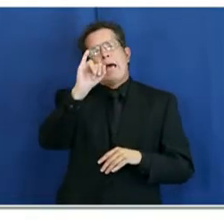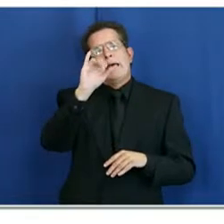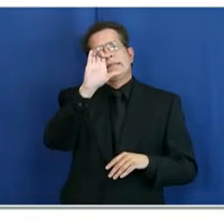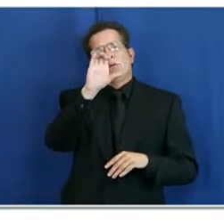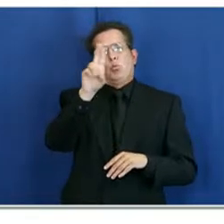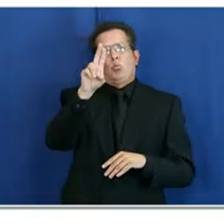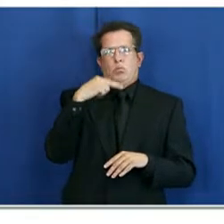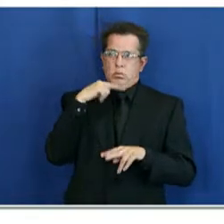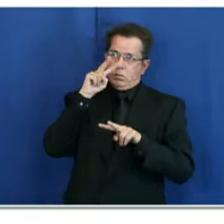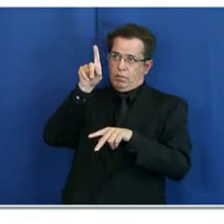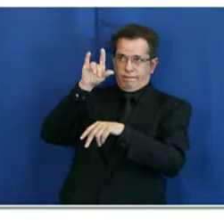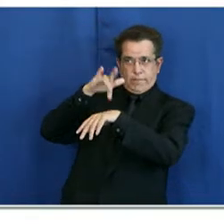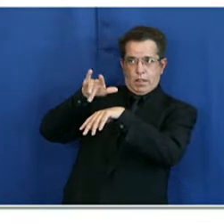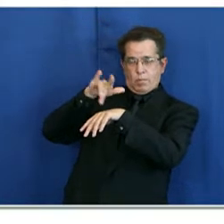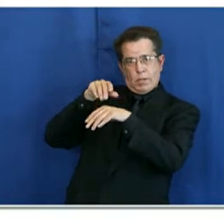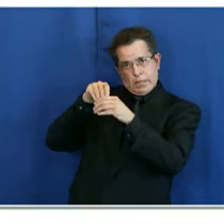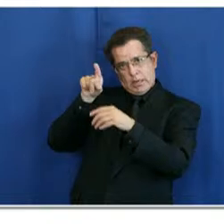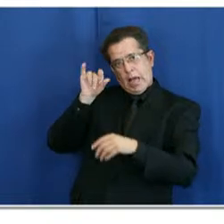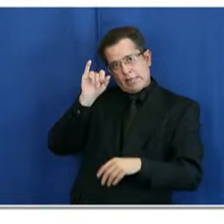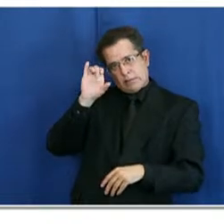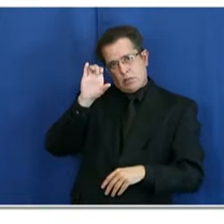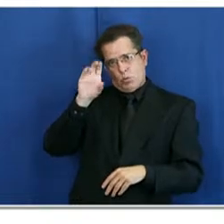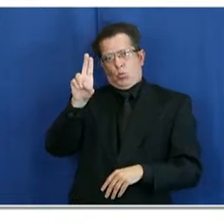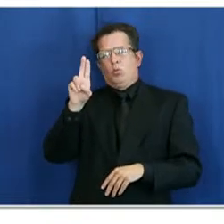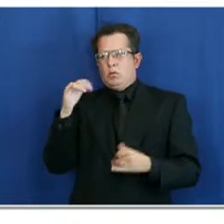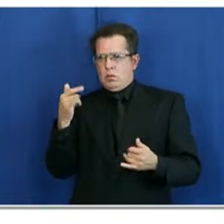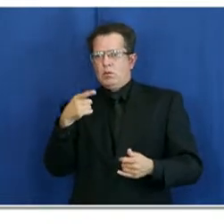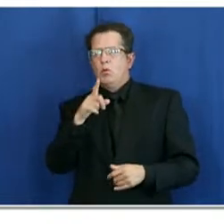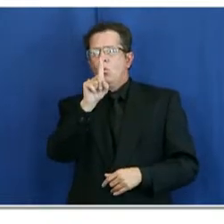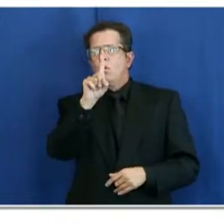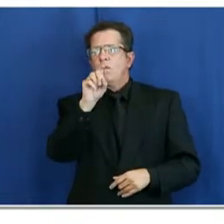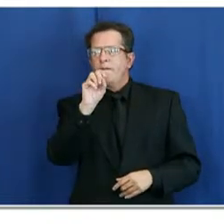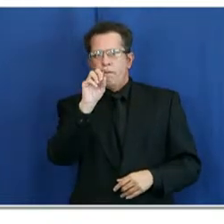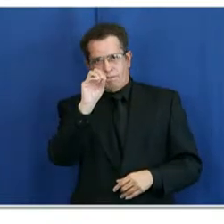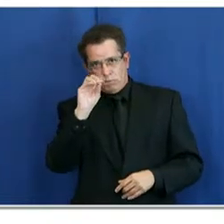capacity. Today you see the 104 COVID-related.